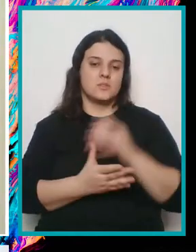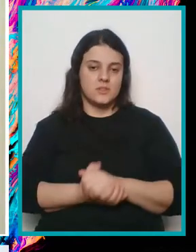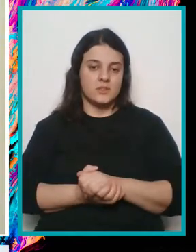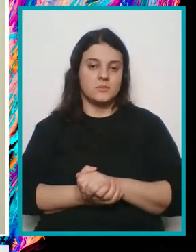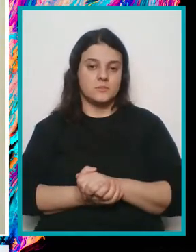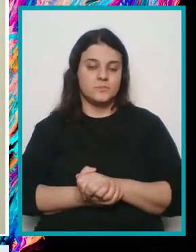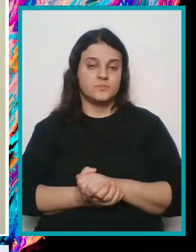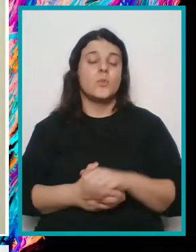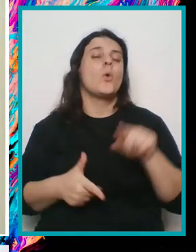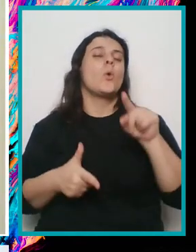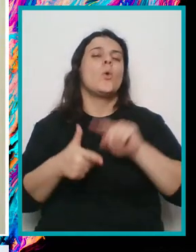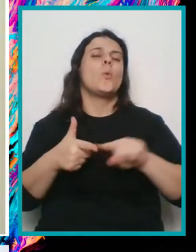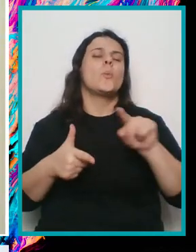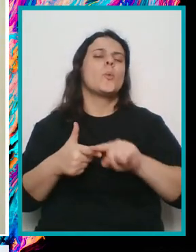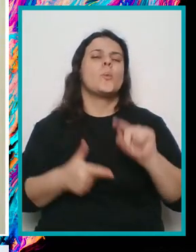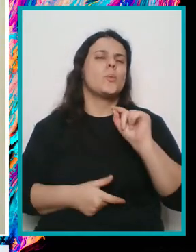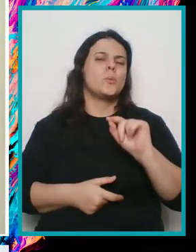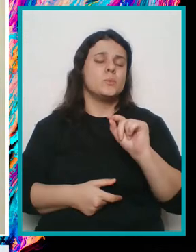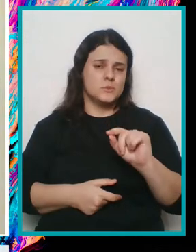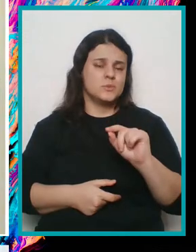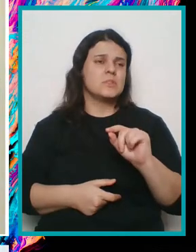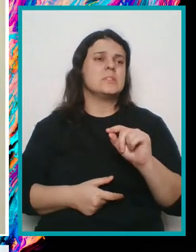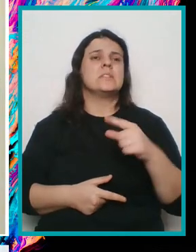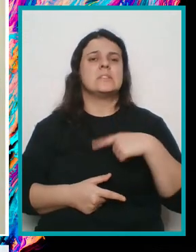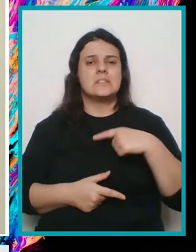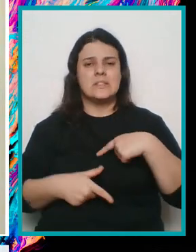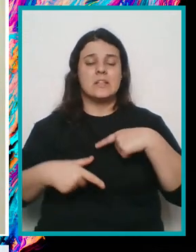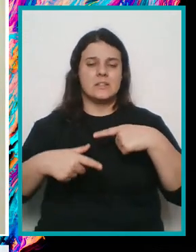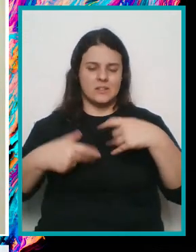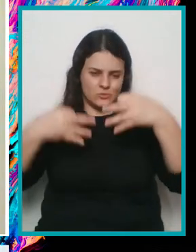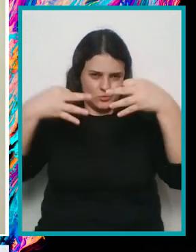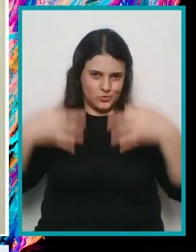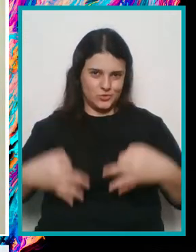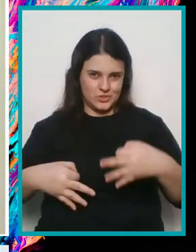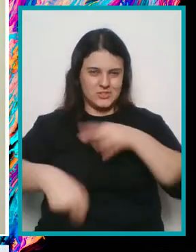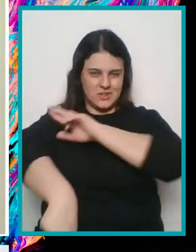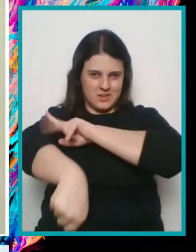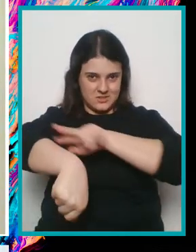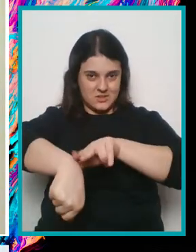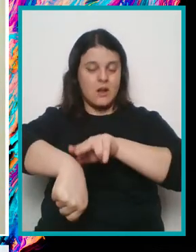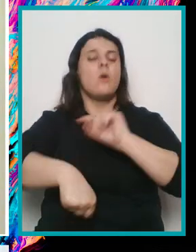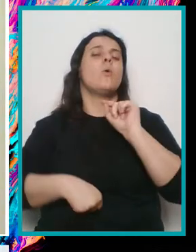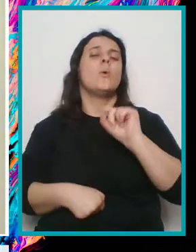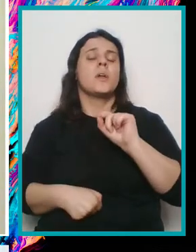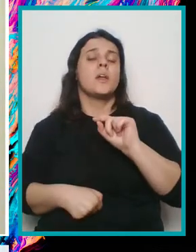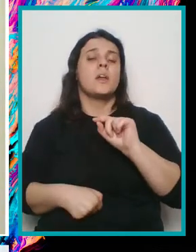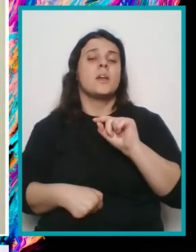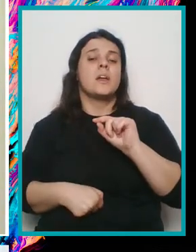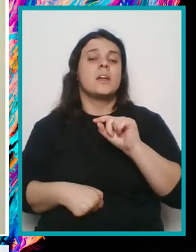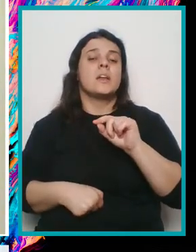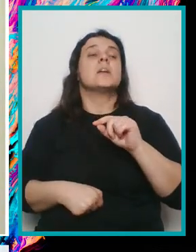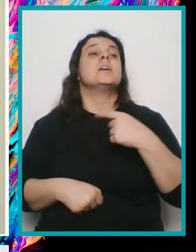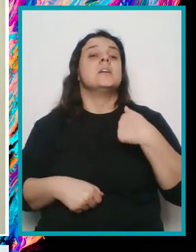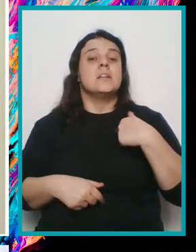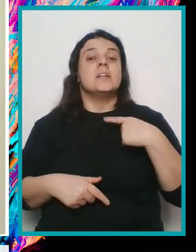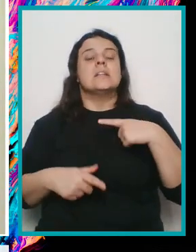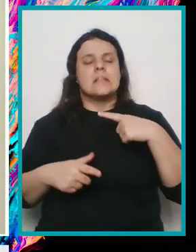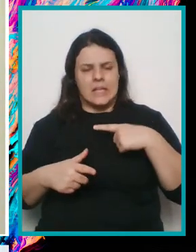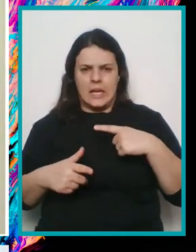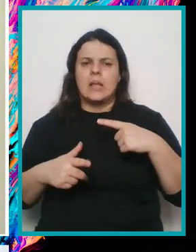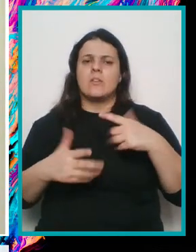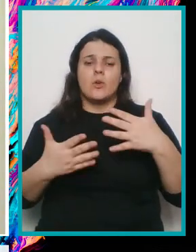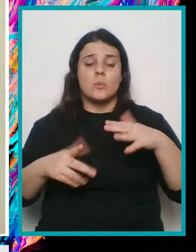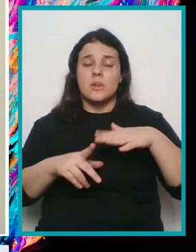in. We are literally in an idealized system that chooses